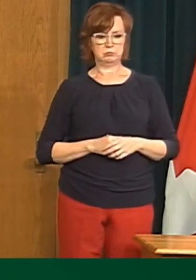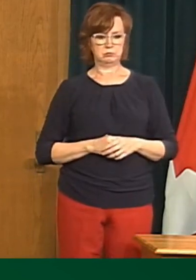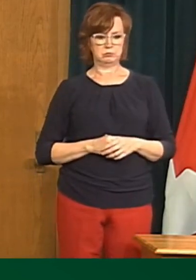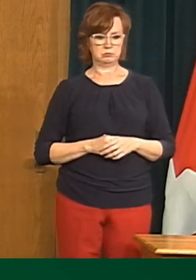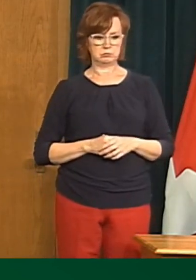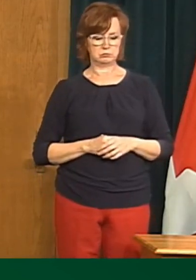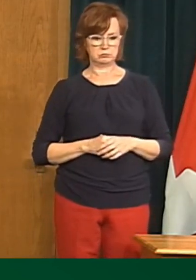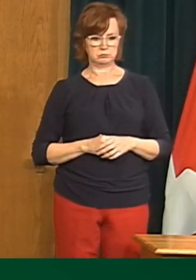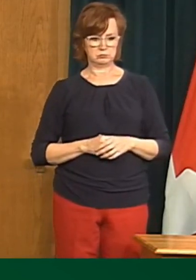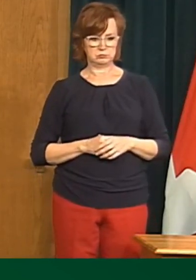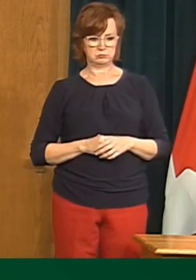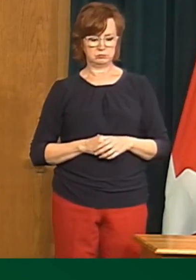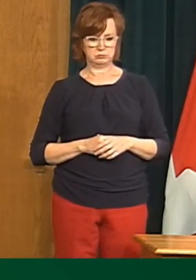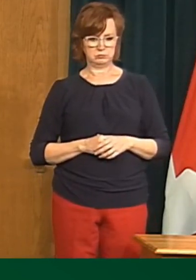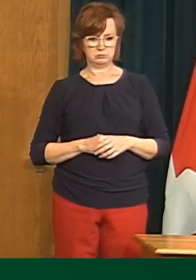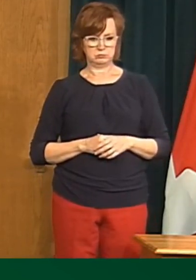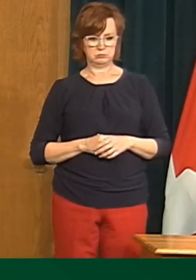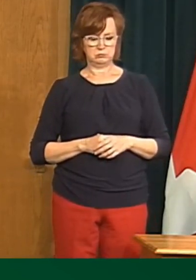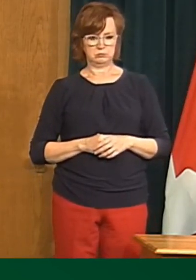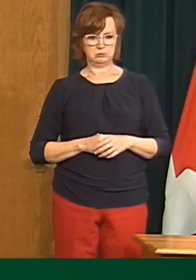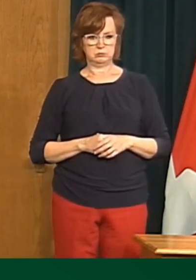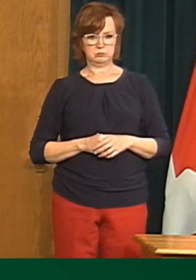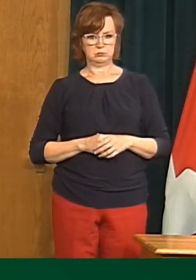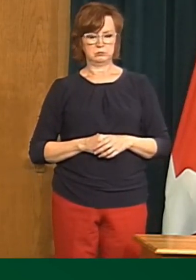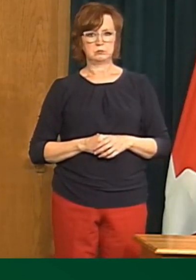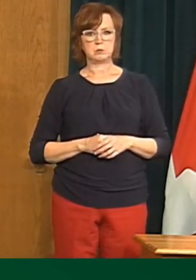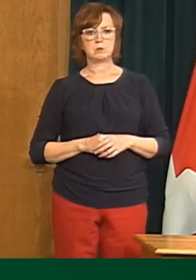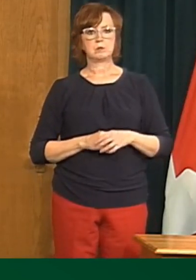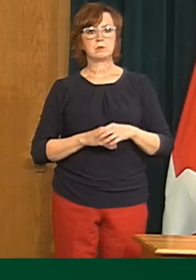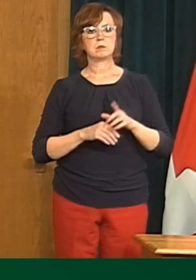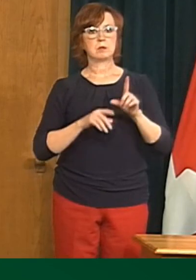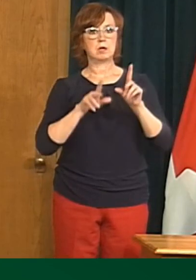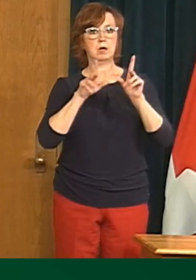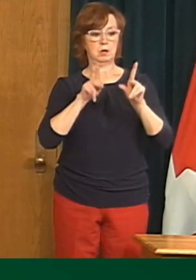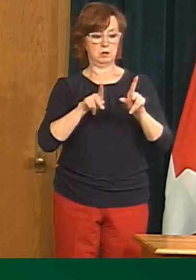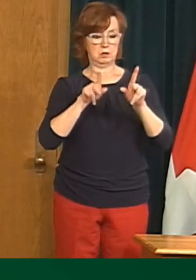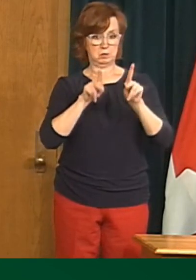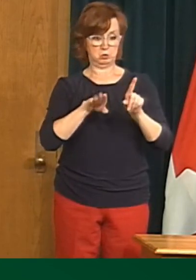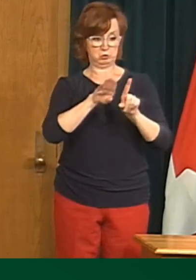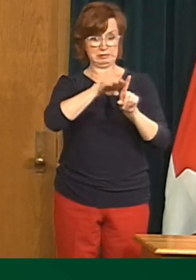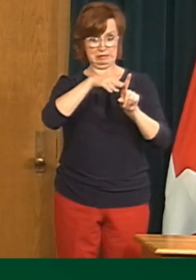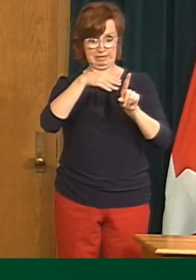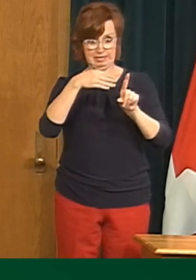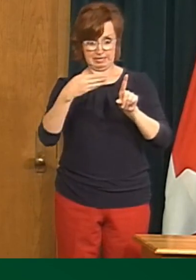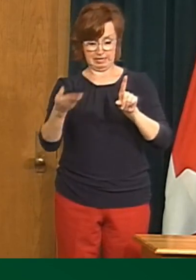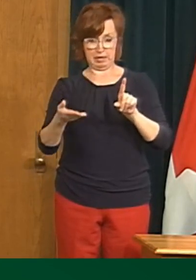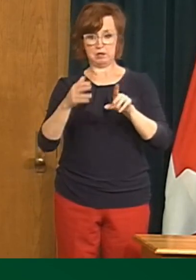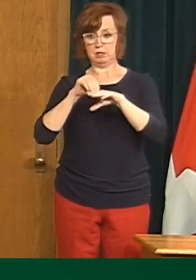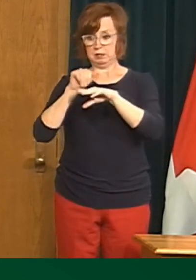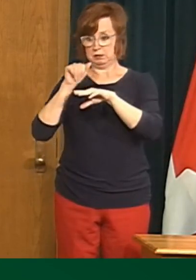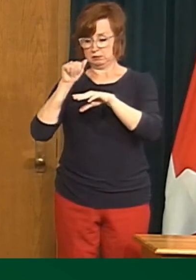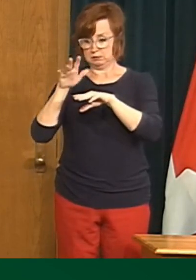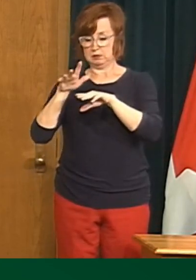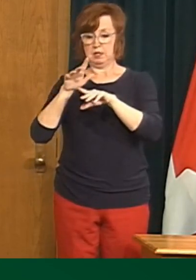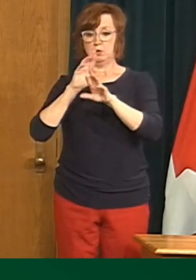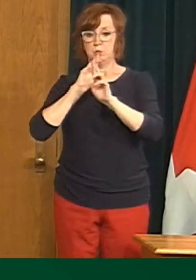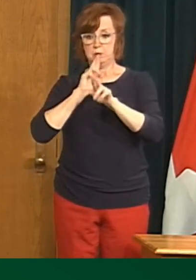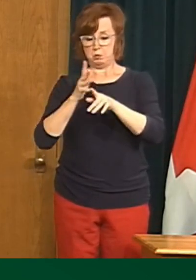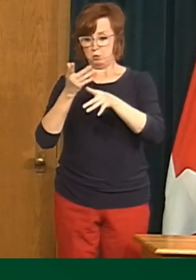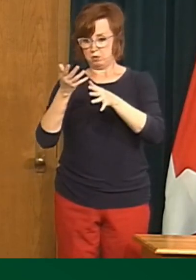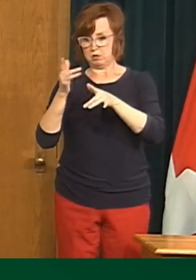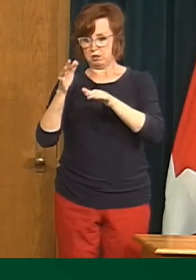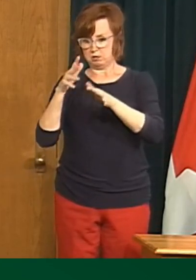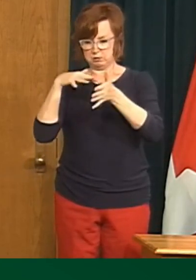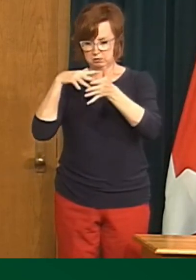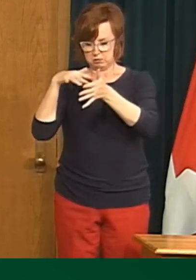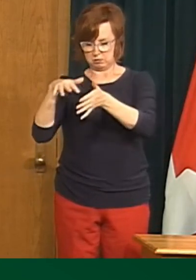into our information management system and generating that result. So I'm aware that